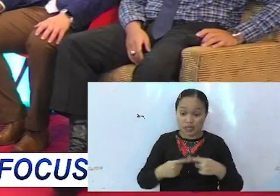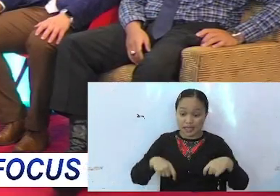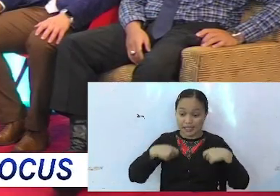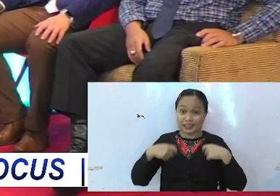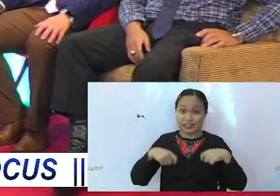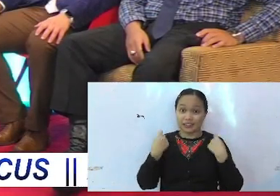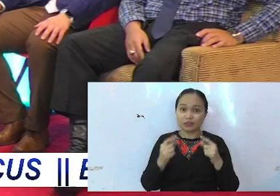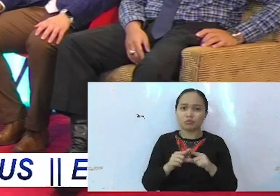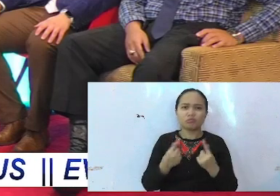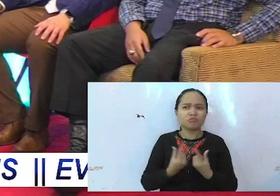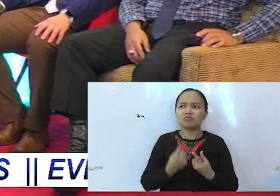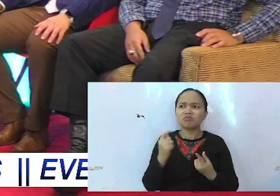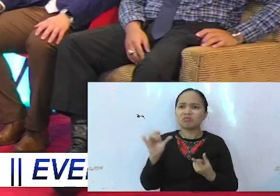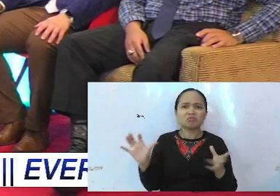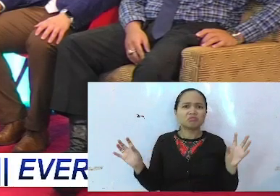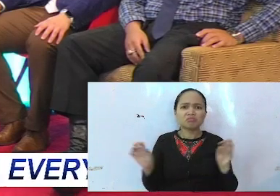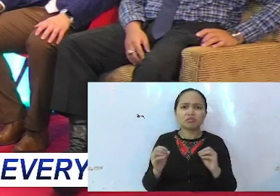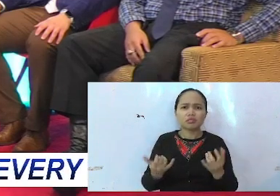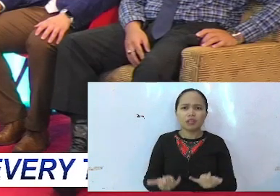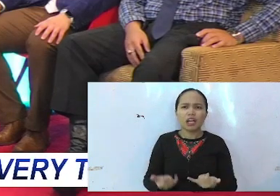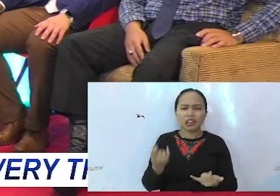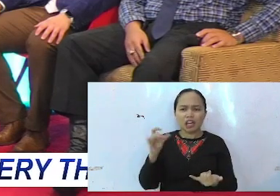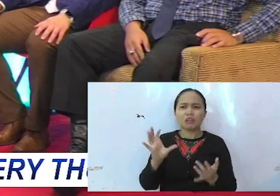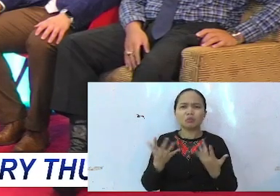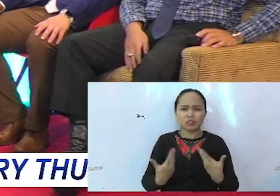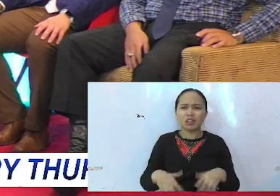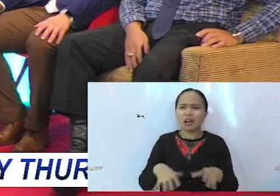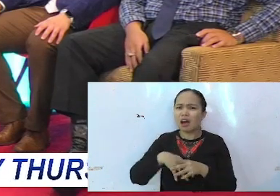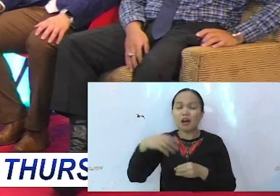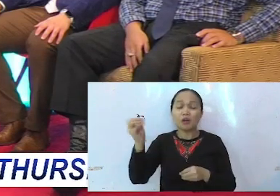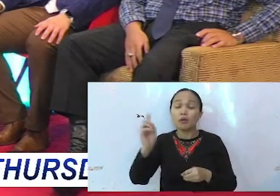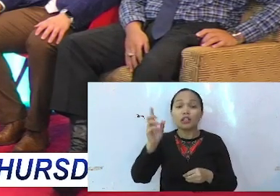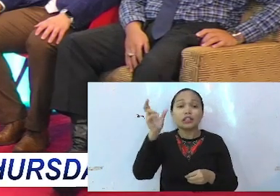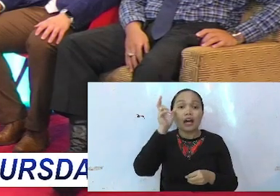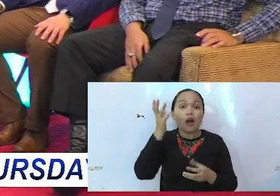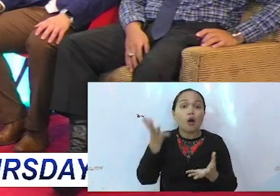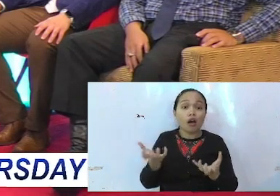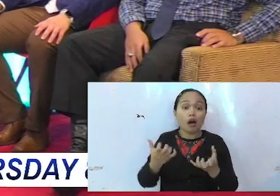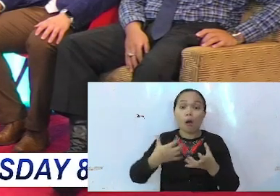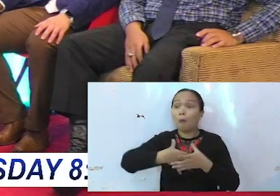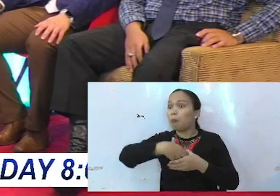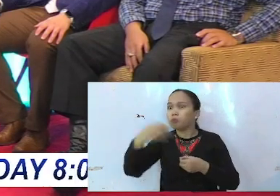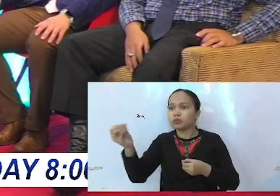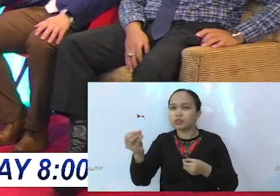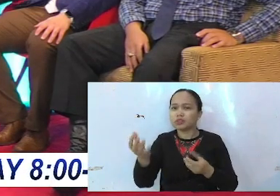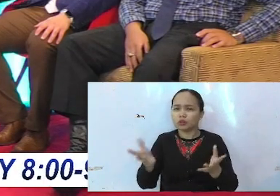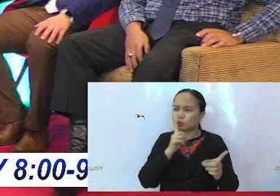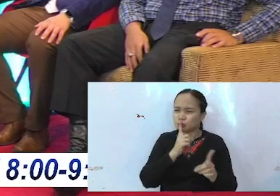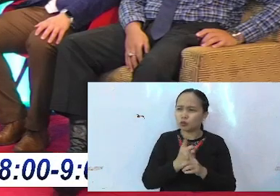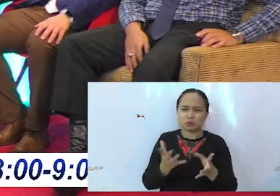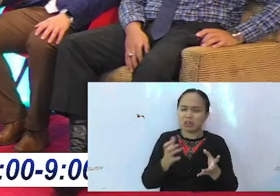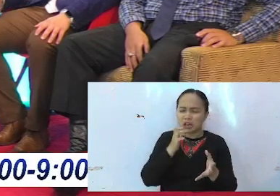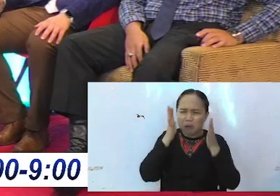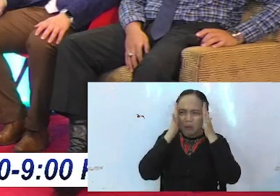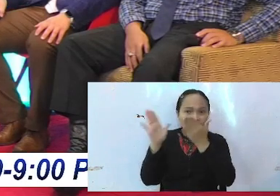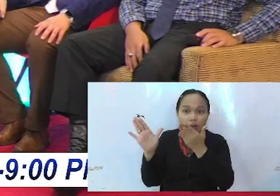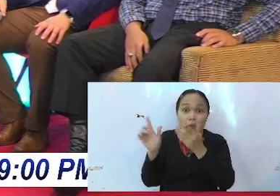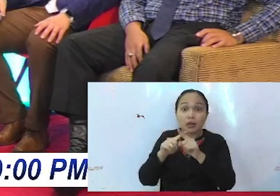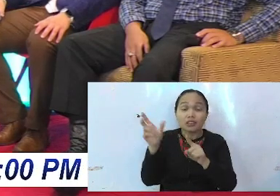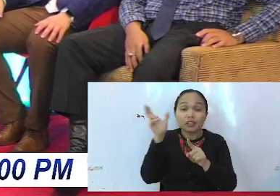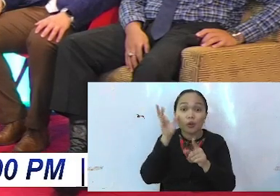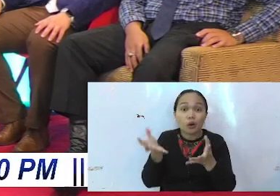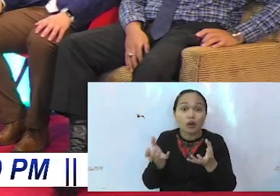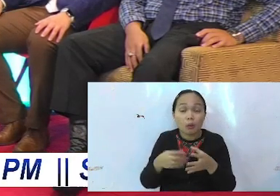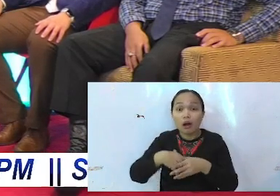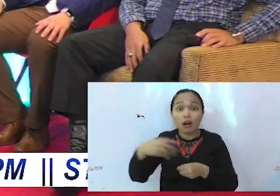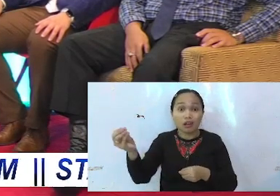with the teenagers. I'm not seeing them anymore. No, they got distracted. Now Satan has taken them completely off. And they're really flied out. Yes. They're really messed up, but badly. Yes. We're telling you not to